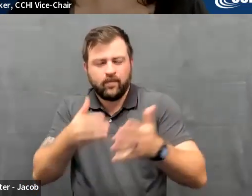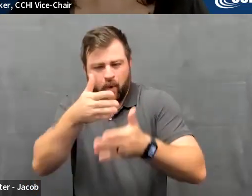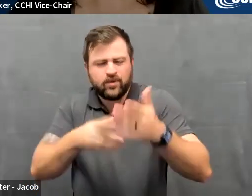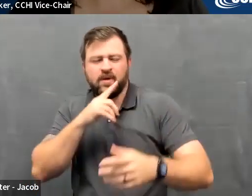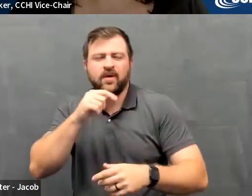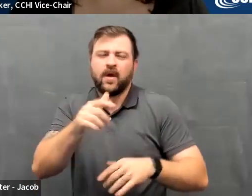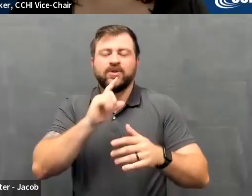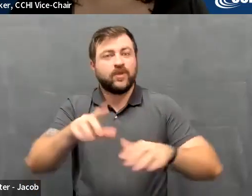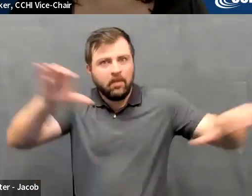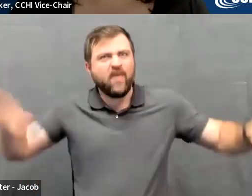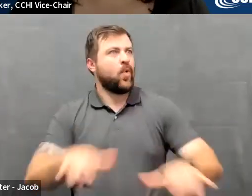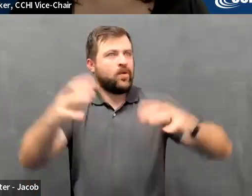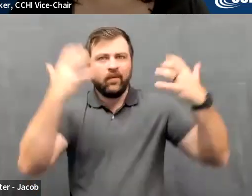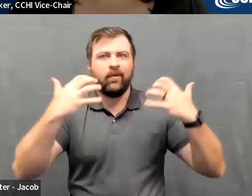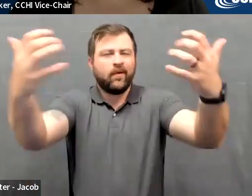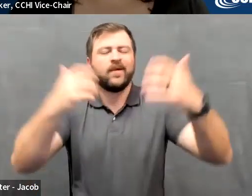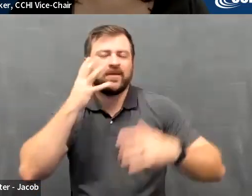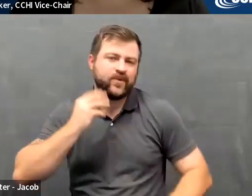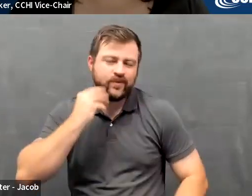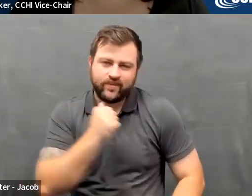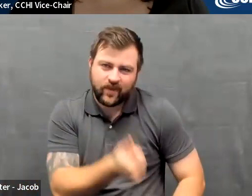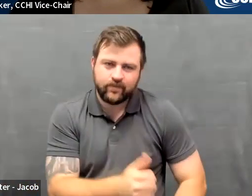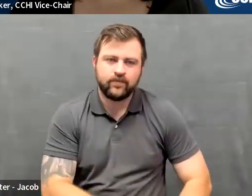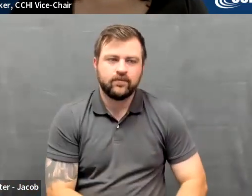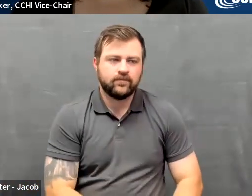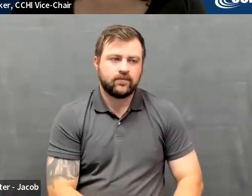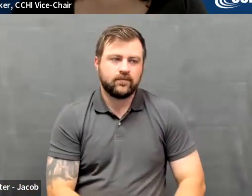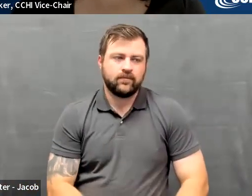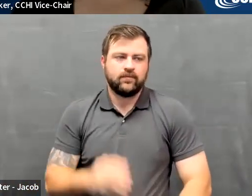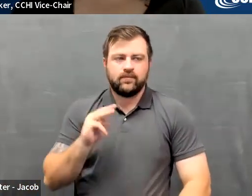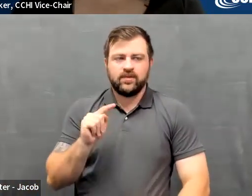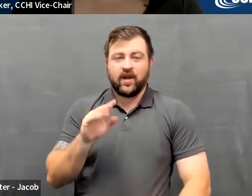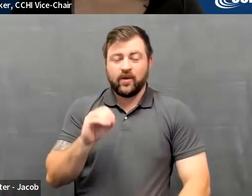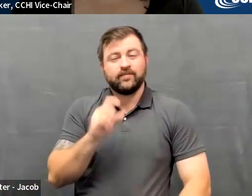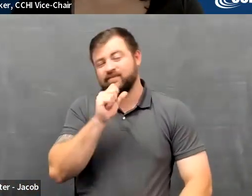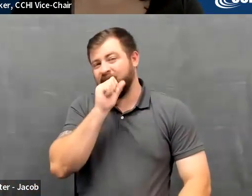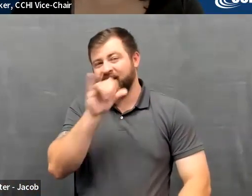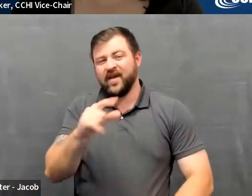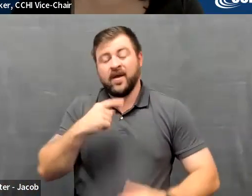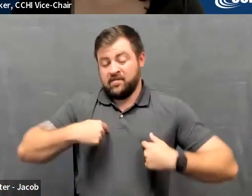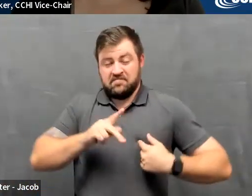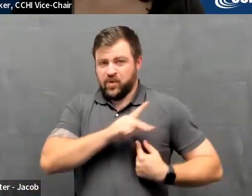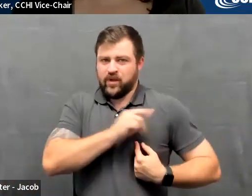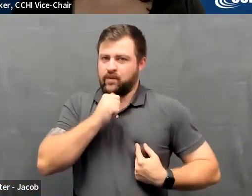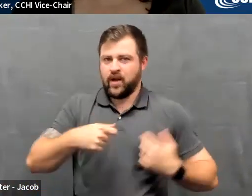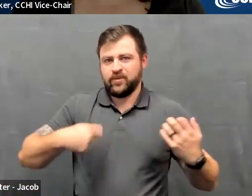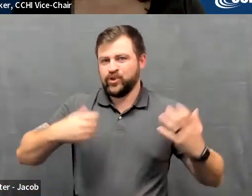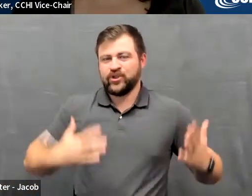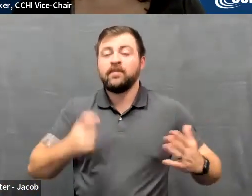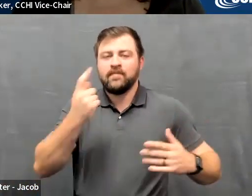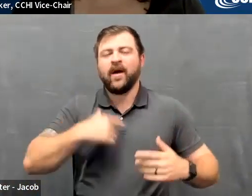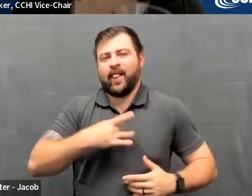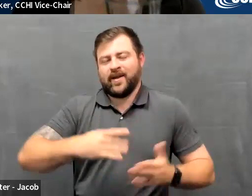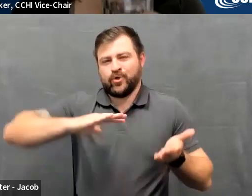audience experience. Yeah, I love that analogy, because personally, I'm not a musician, but I like to cook. And